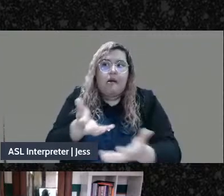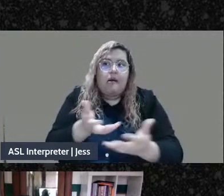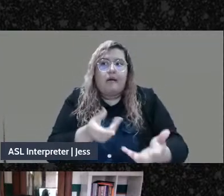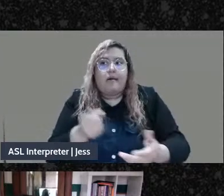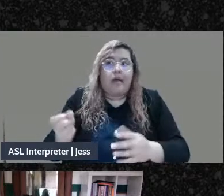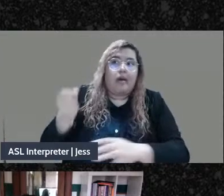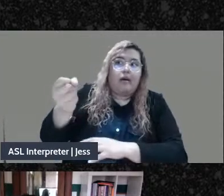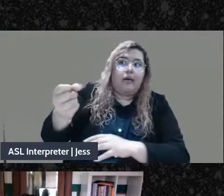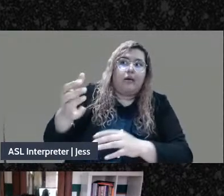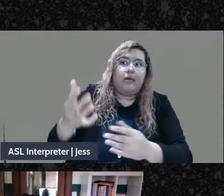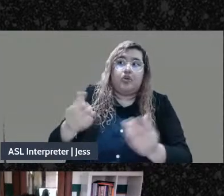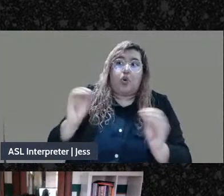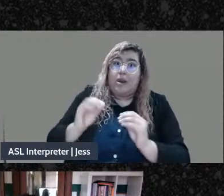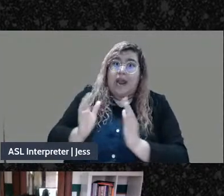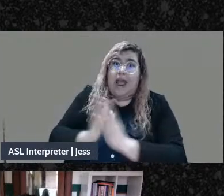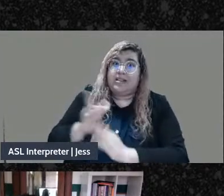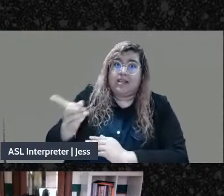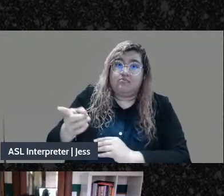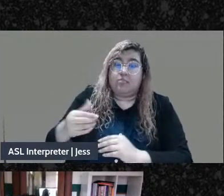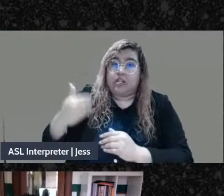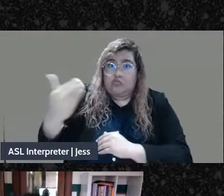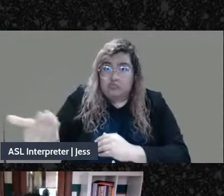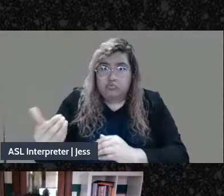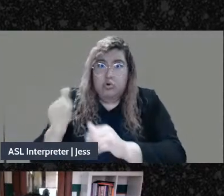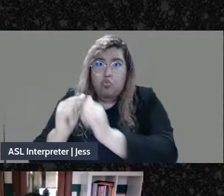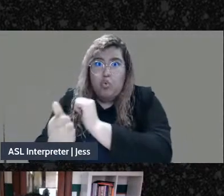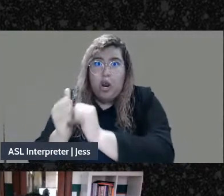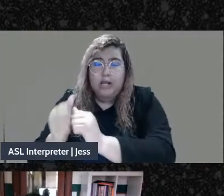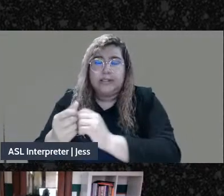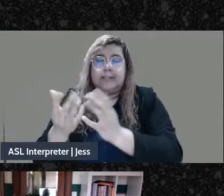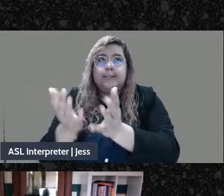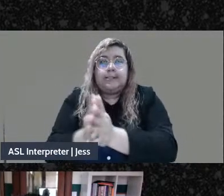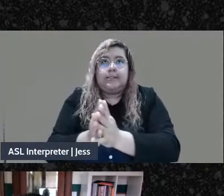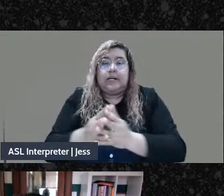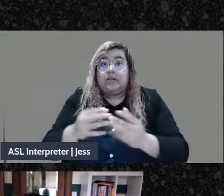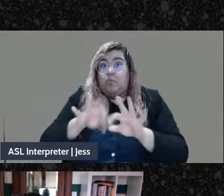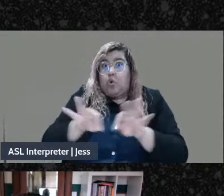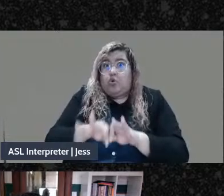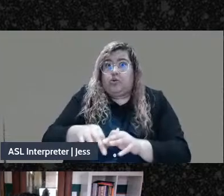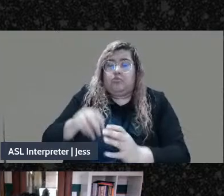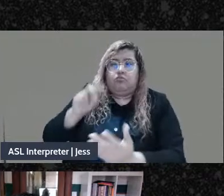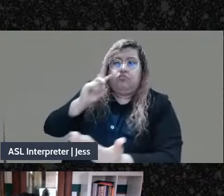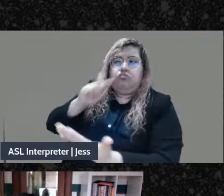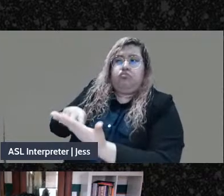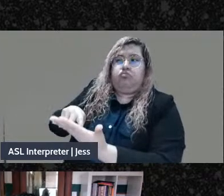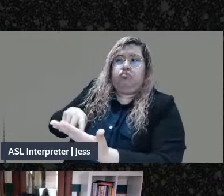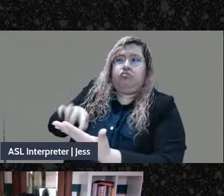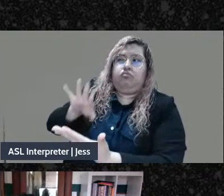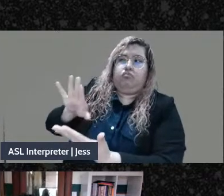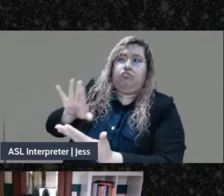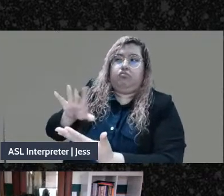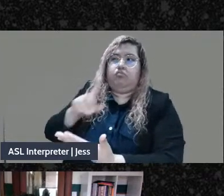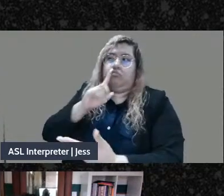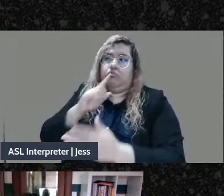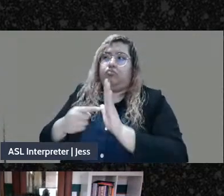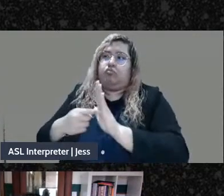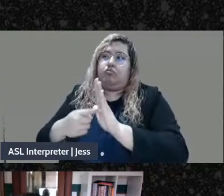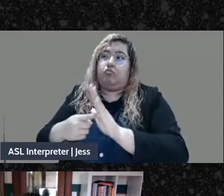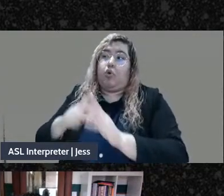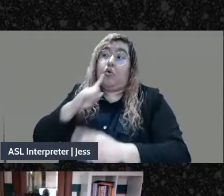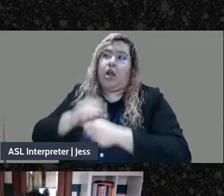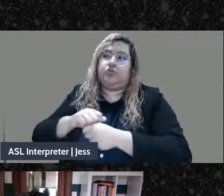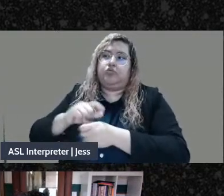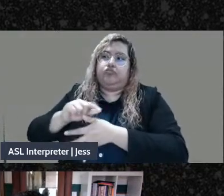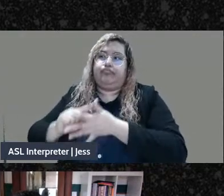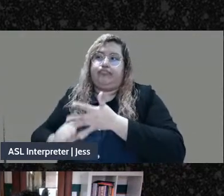even though no one asked them to. And then secondly, like, and this I've really come to value is, are they skilled and